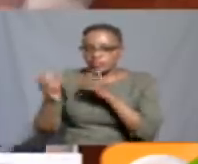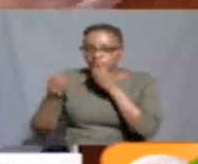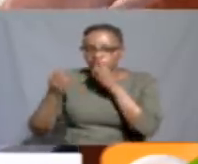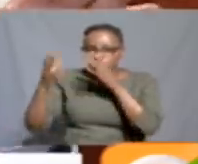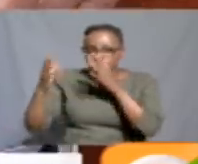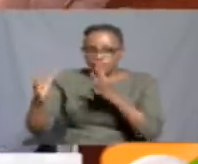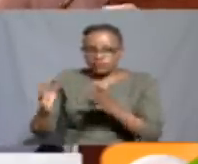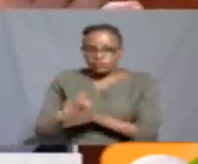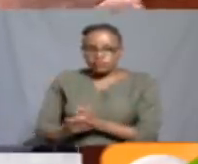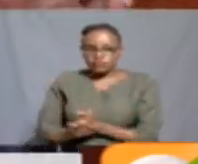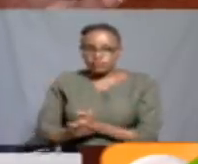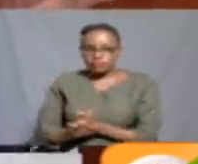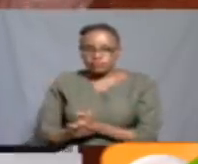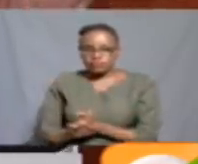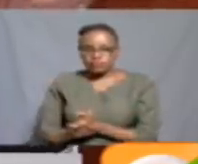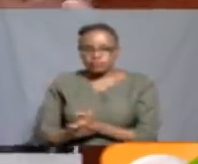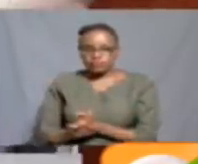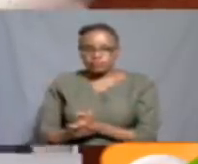Look,